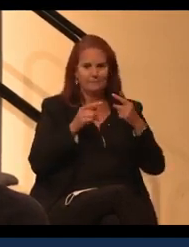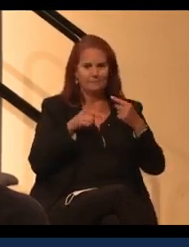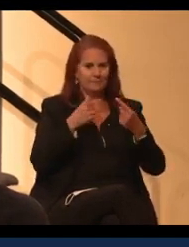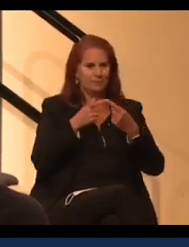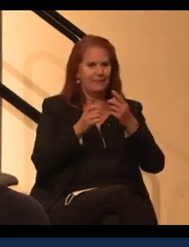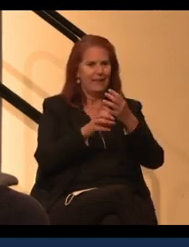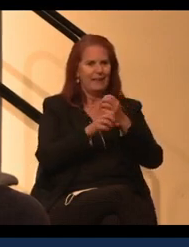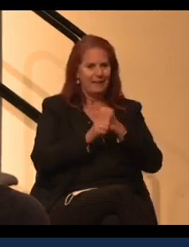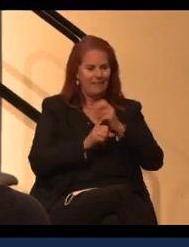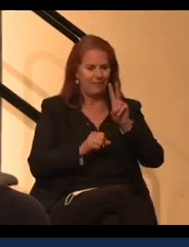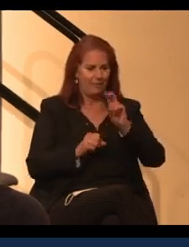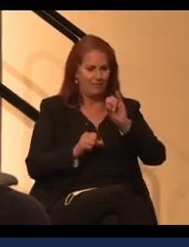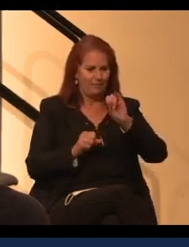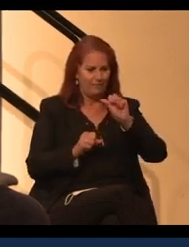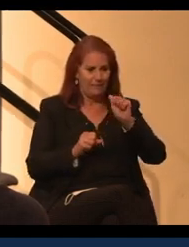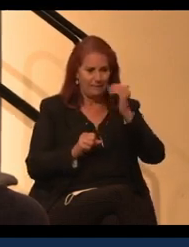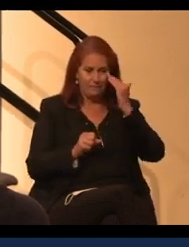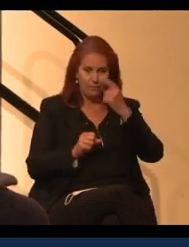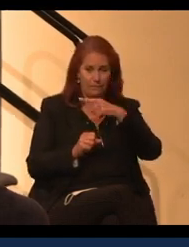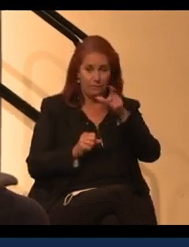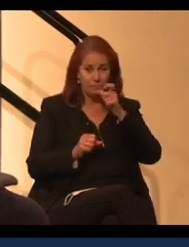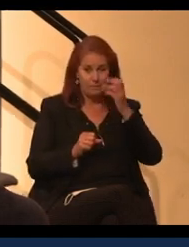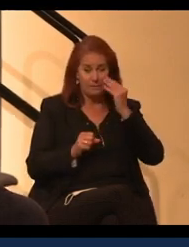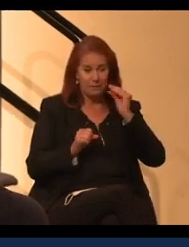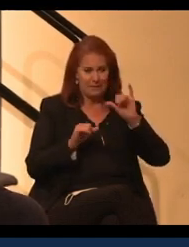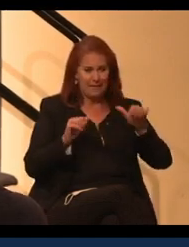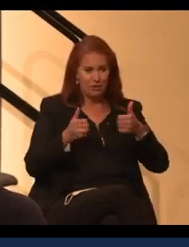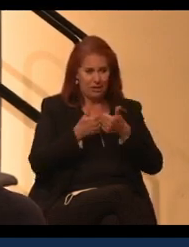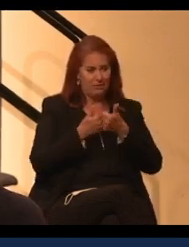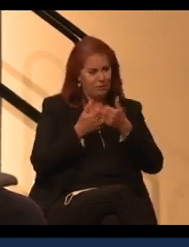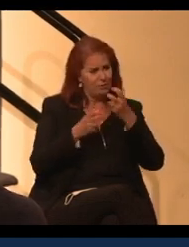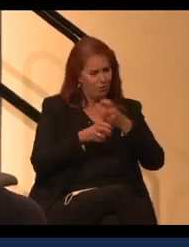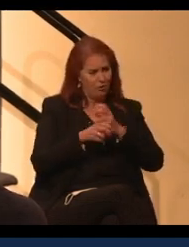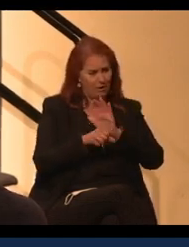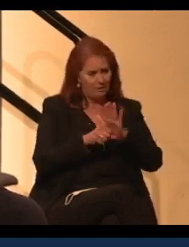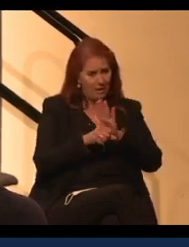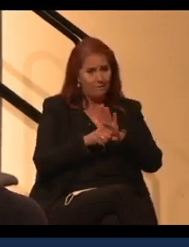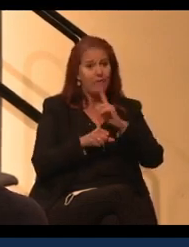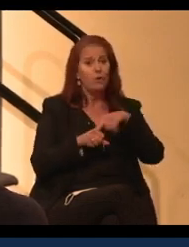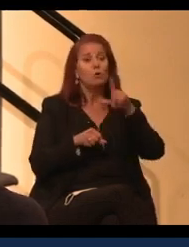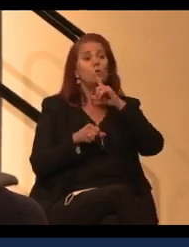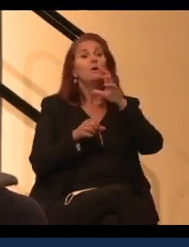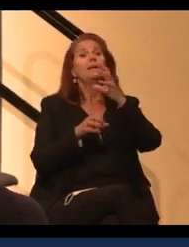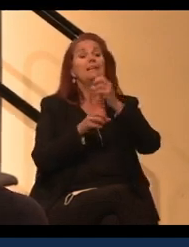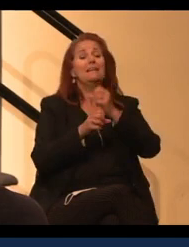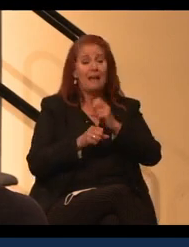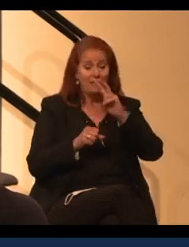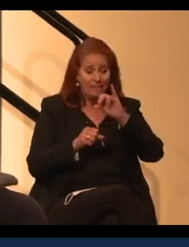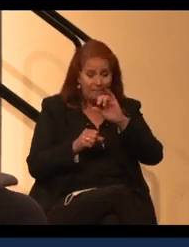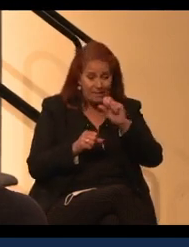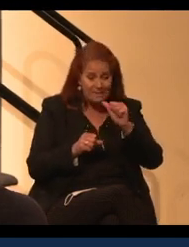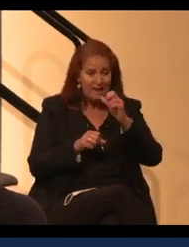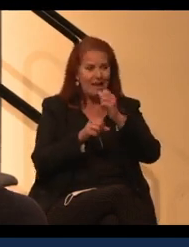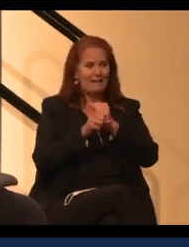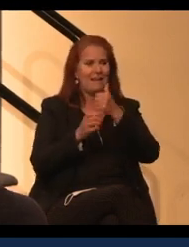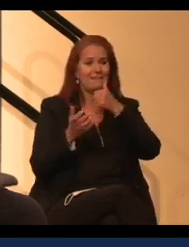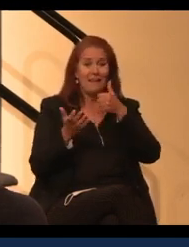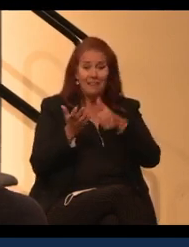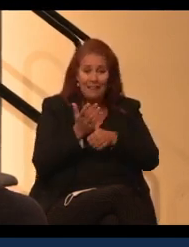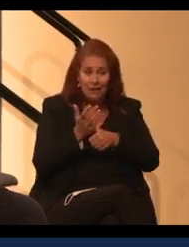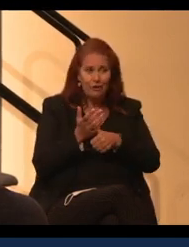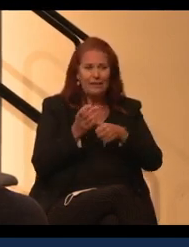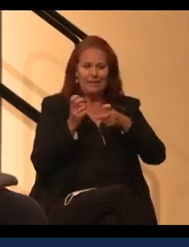obtaining a visa, for those of you who may have experienced, is challenging enough. But even once you get that visa and that letter from the university,